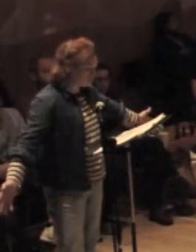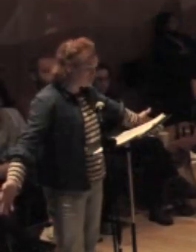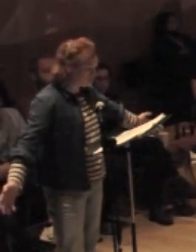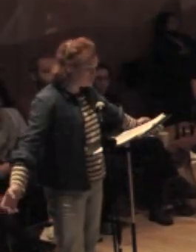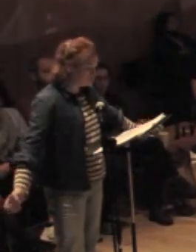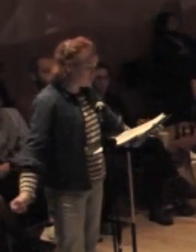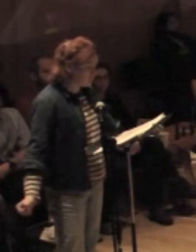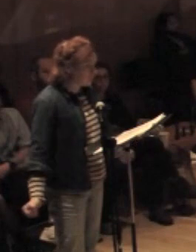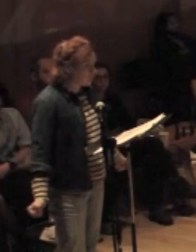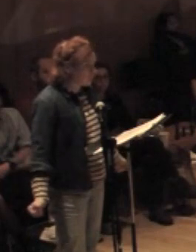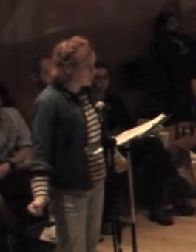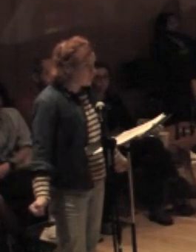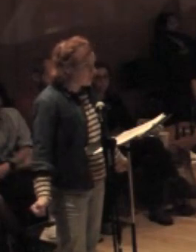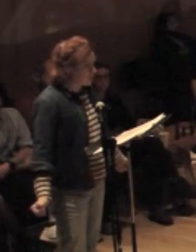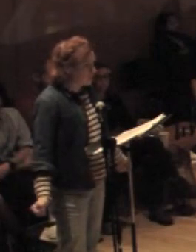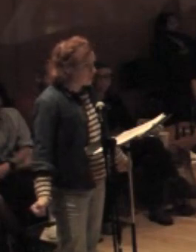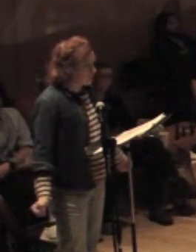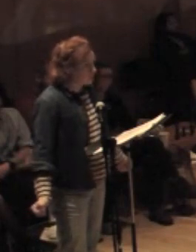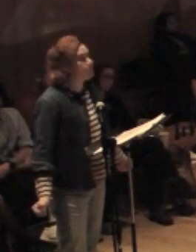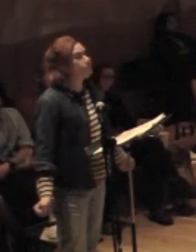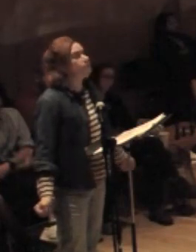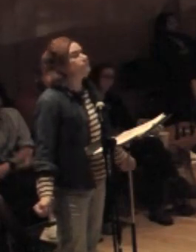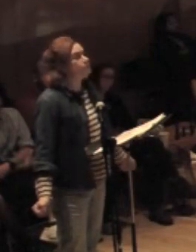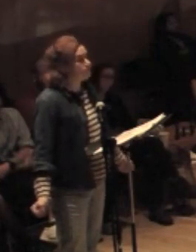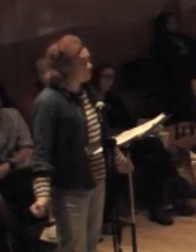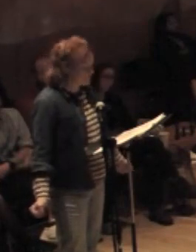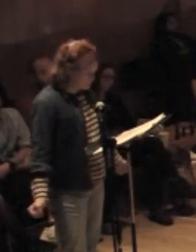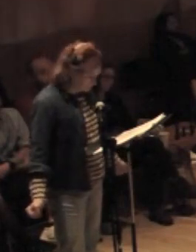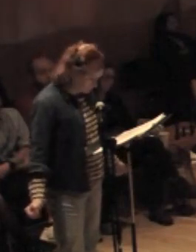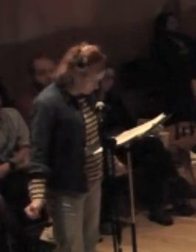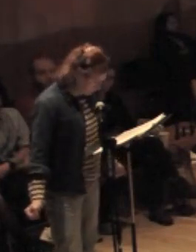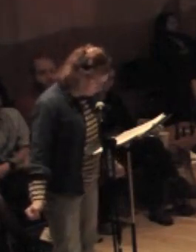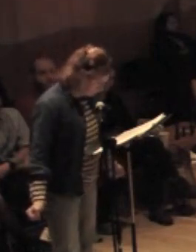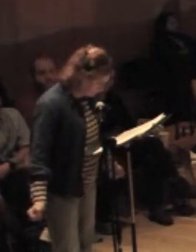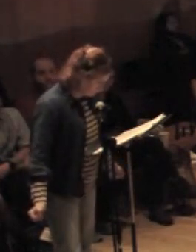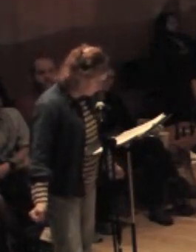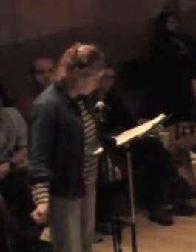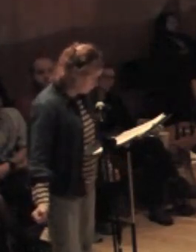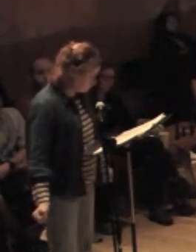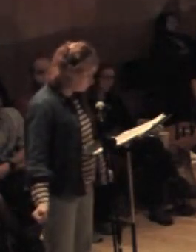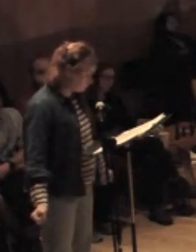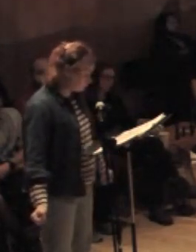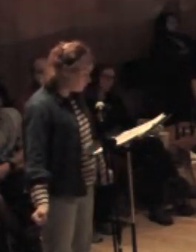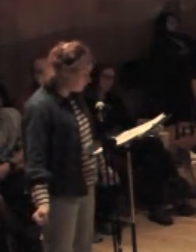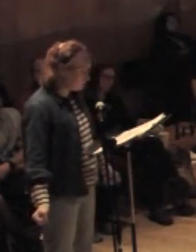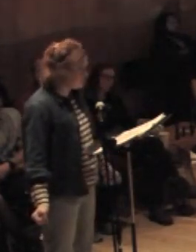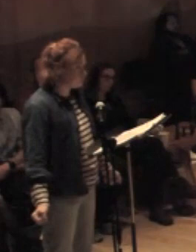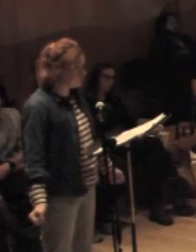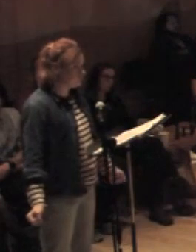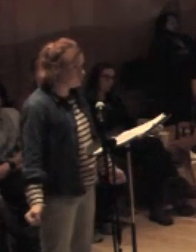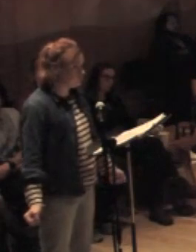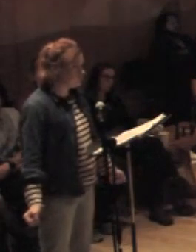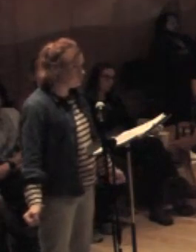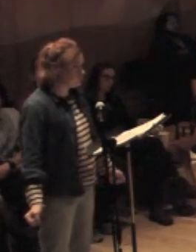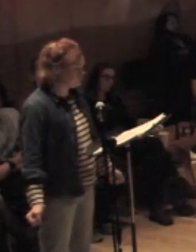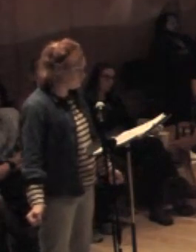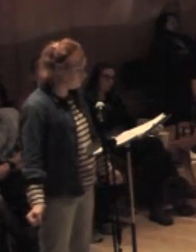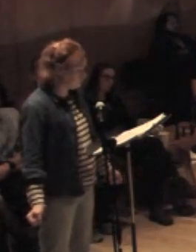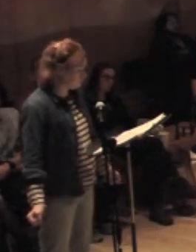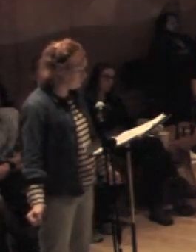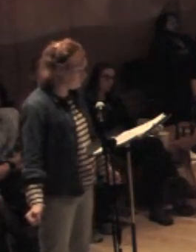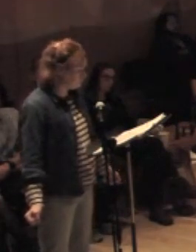long but we do have to live someplace and it's not that bad